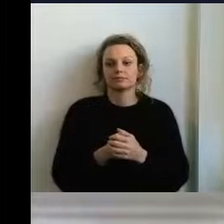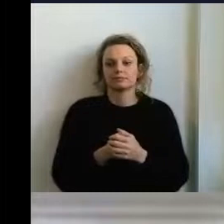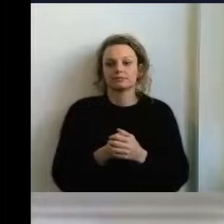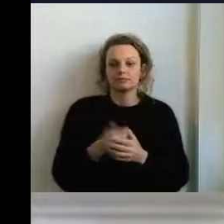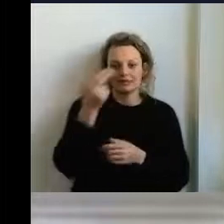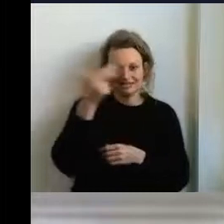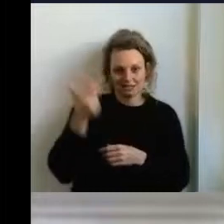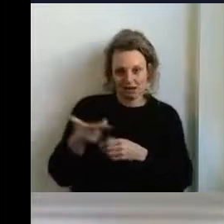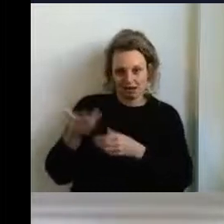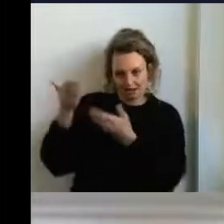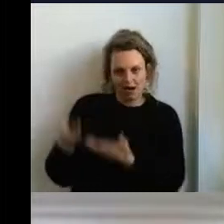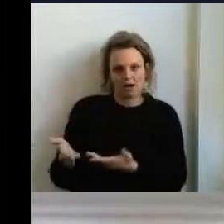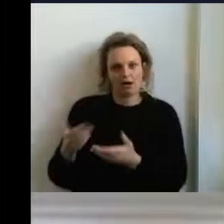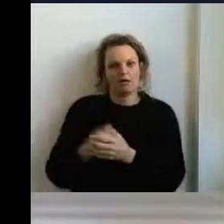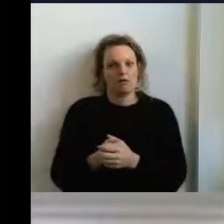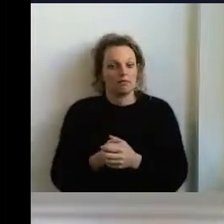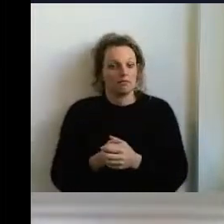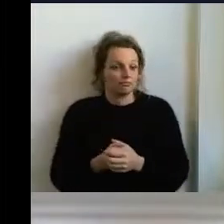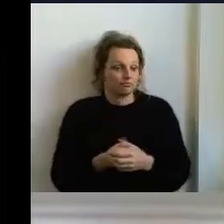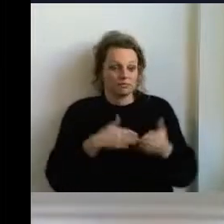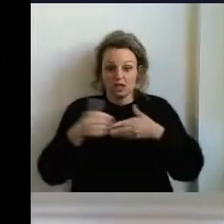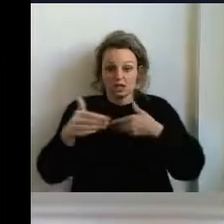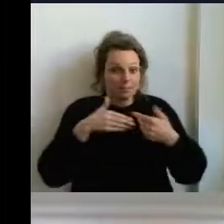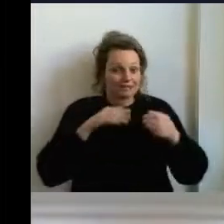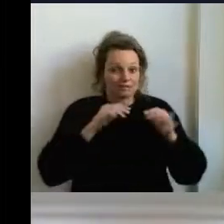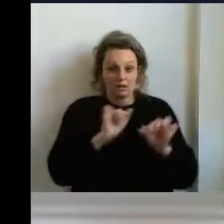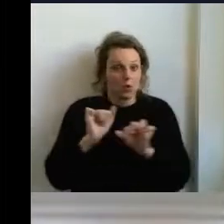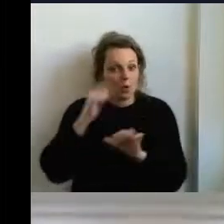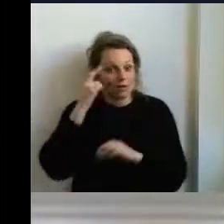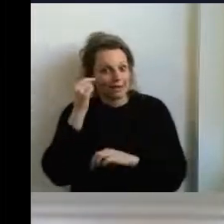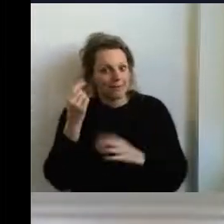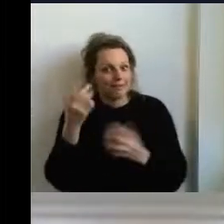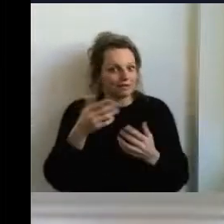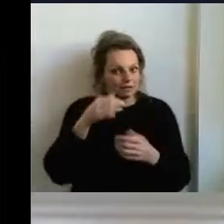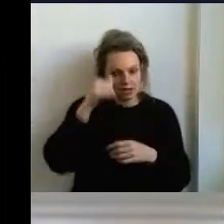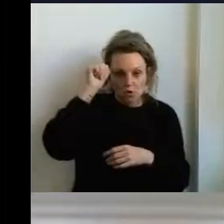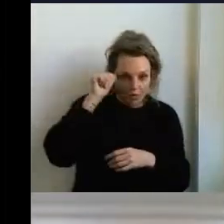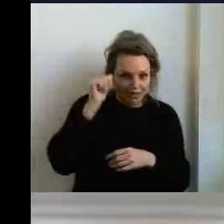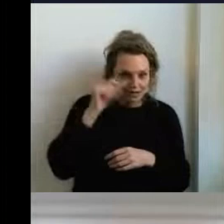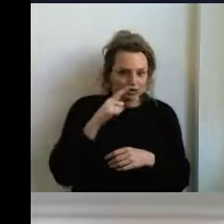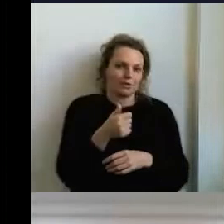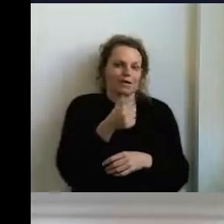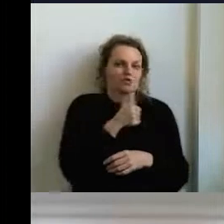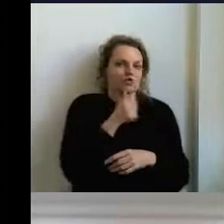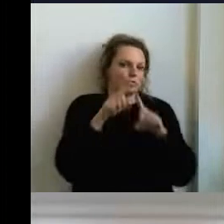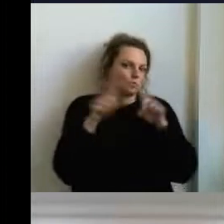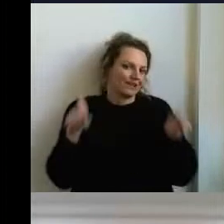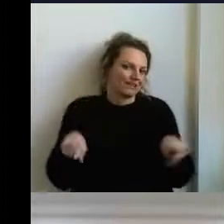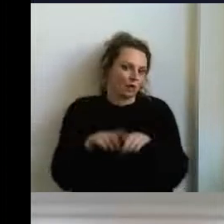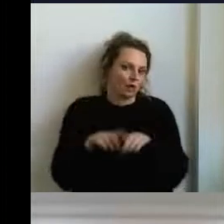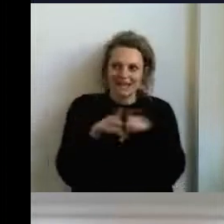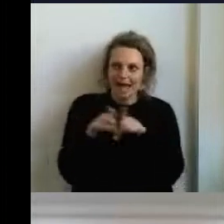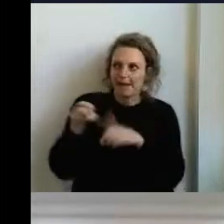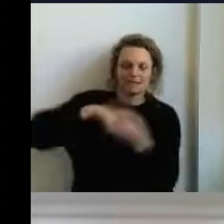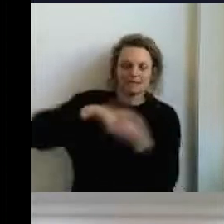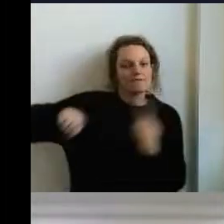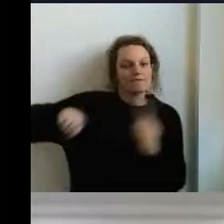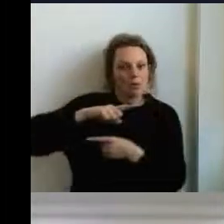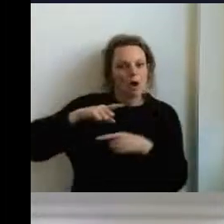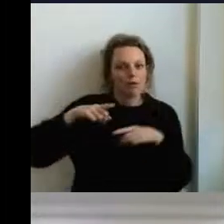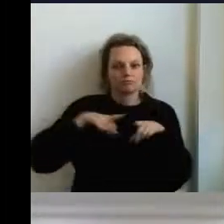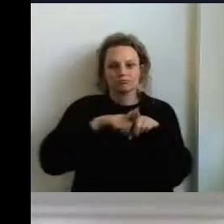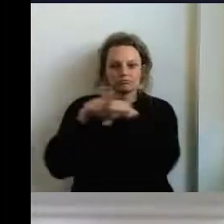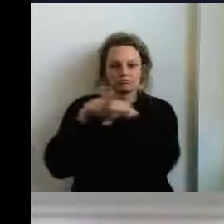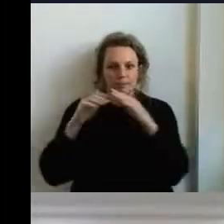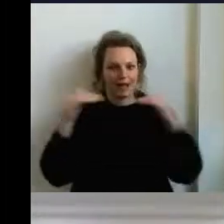to be able to use Windows like everyone else. Juan. Accessibility on Windows used to be called ease of A